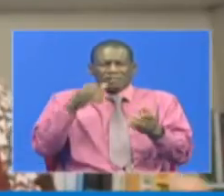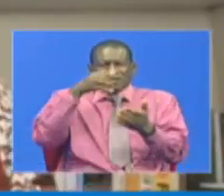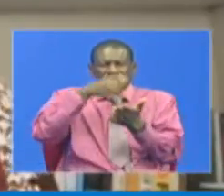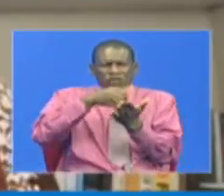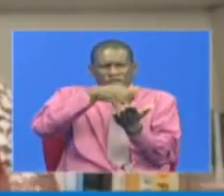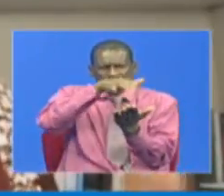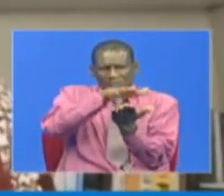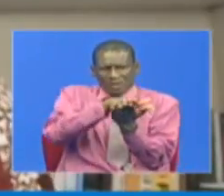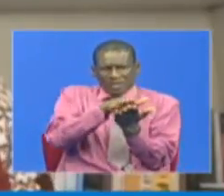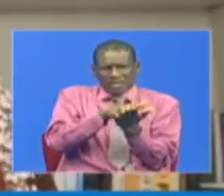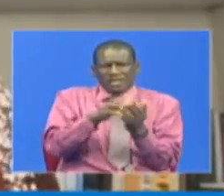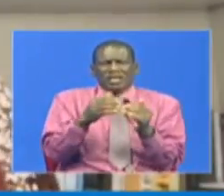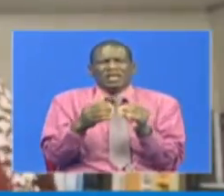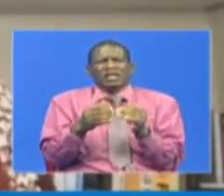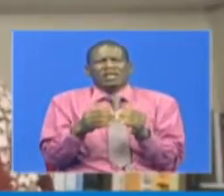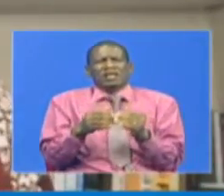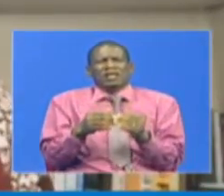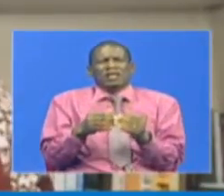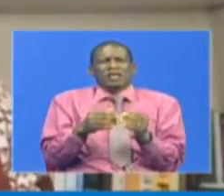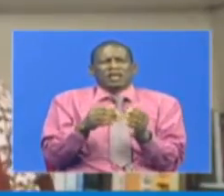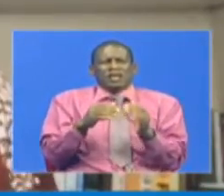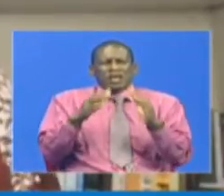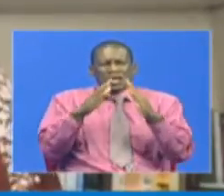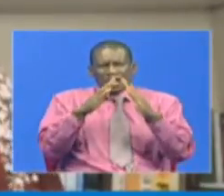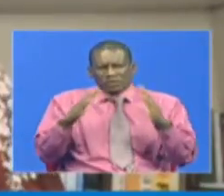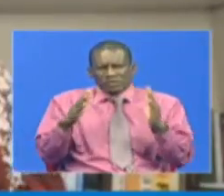and bulking houses and,